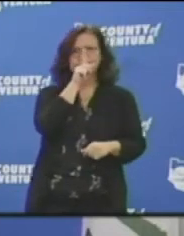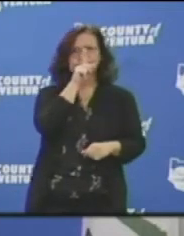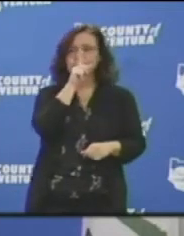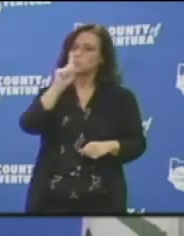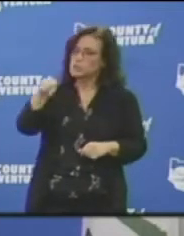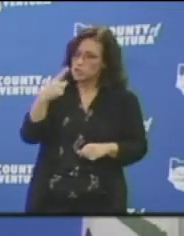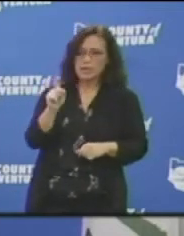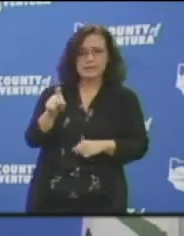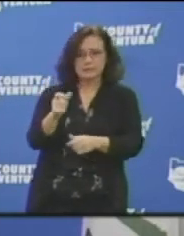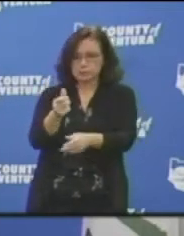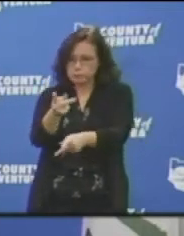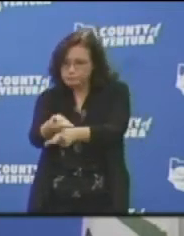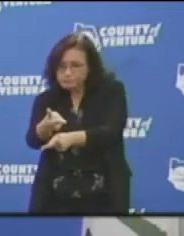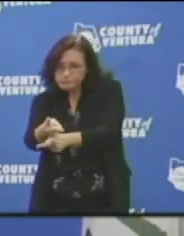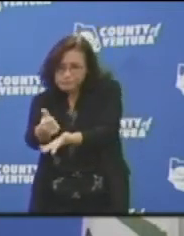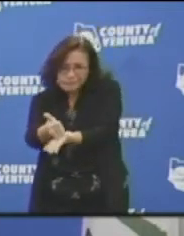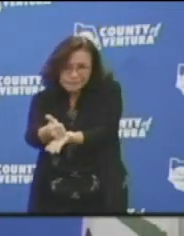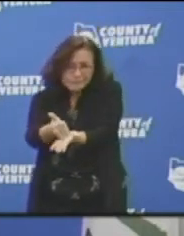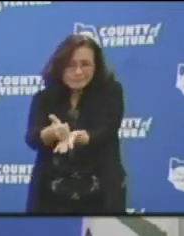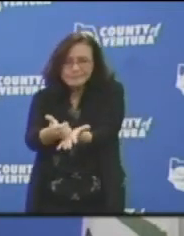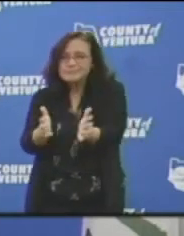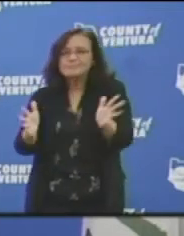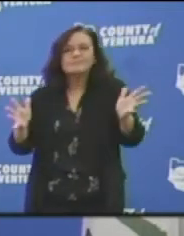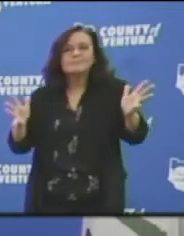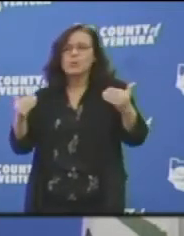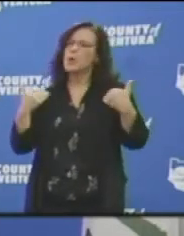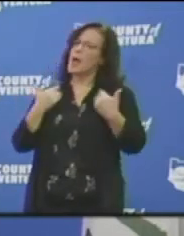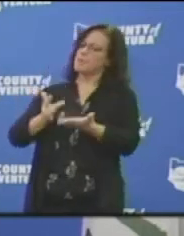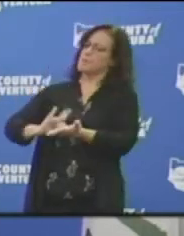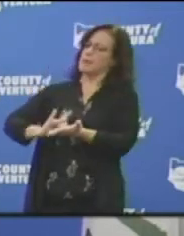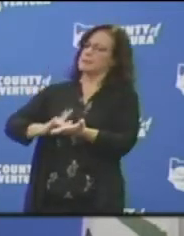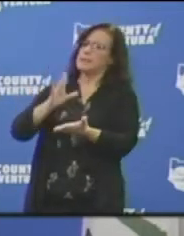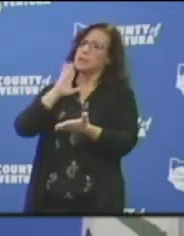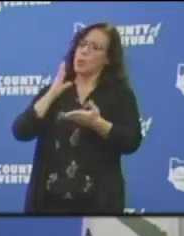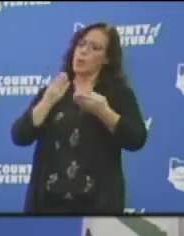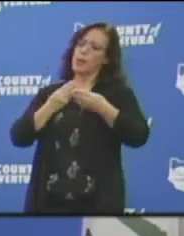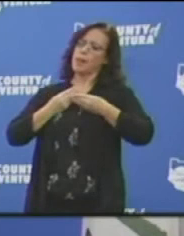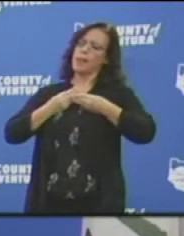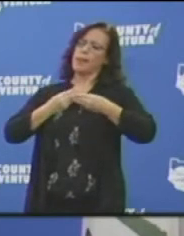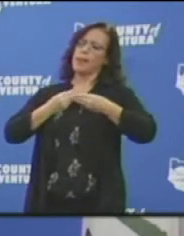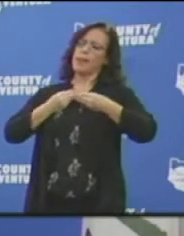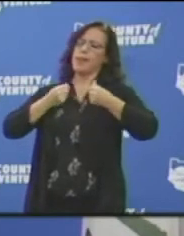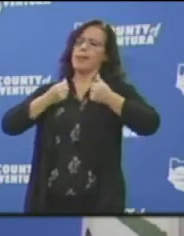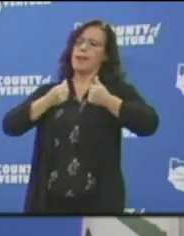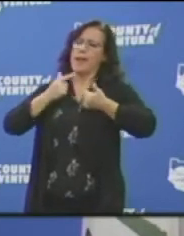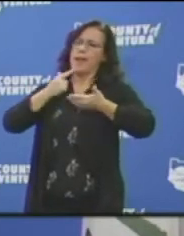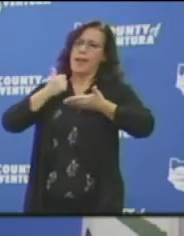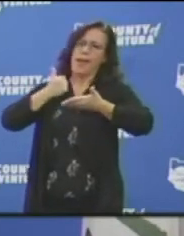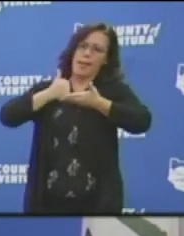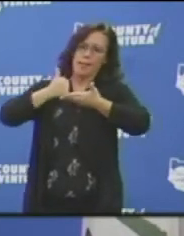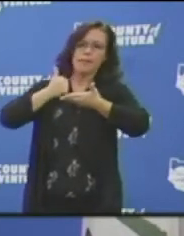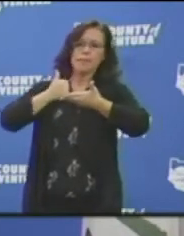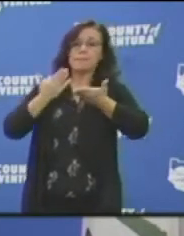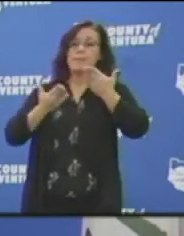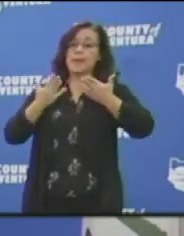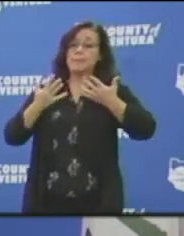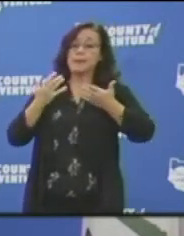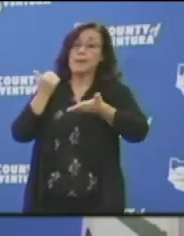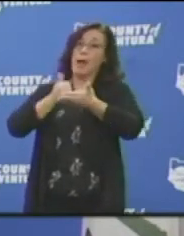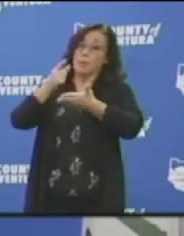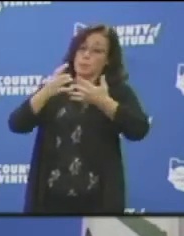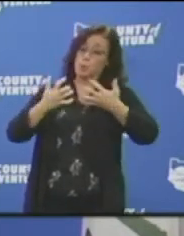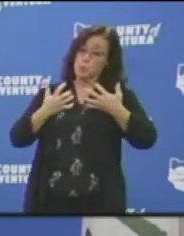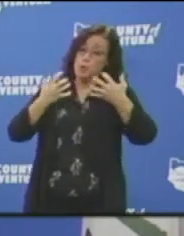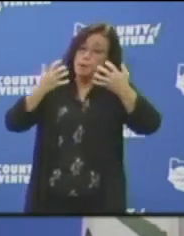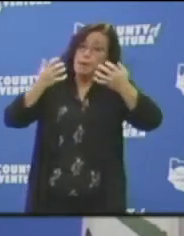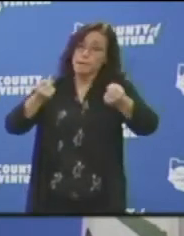care. We have some medicines that will help change the duration of the illness and